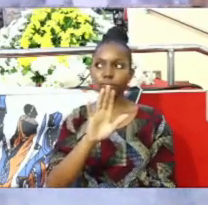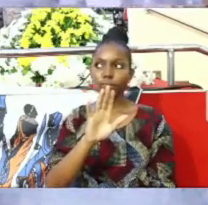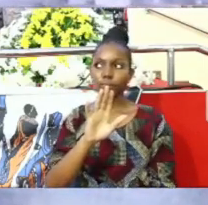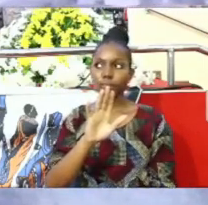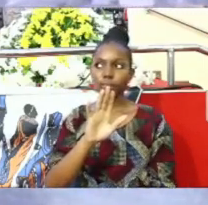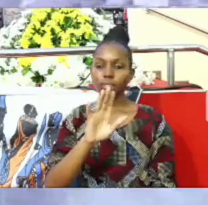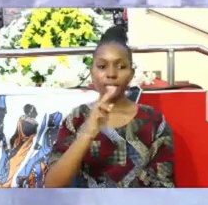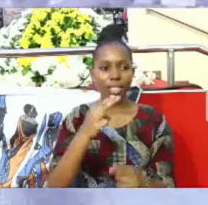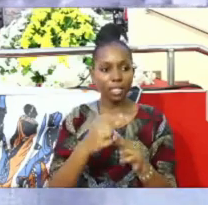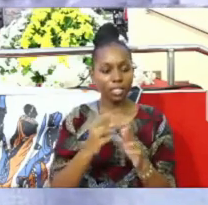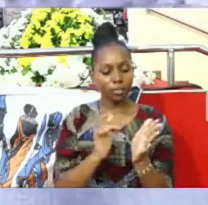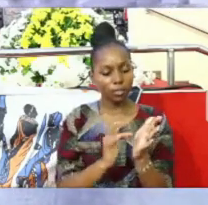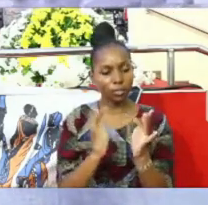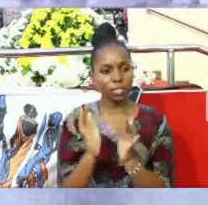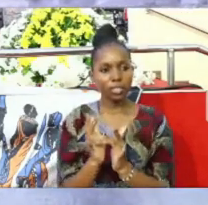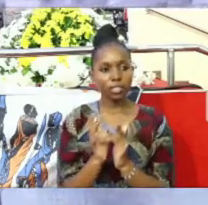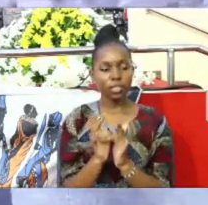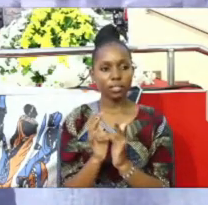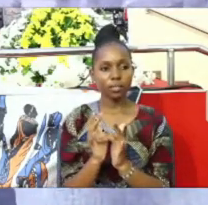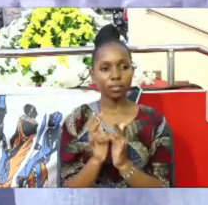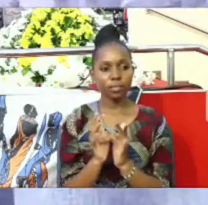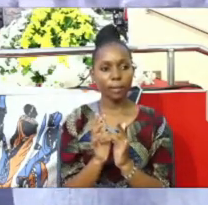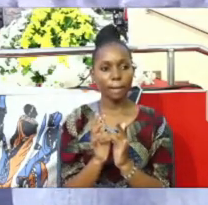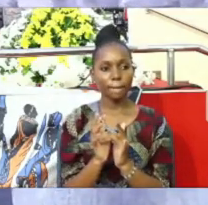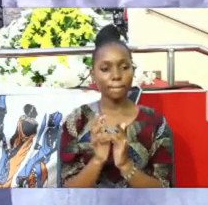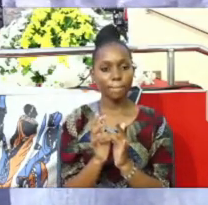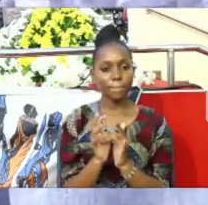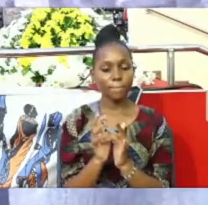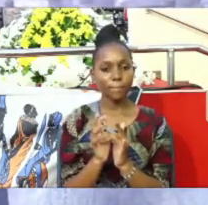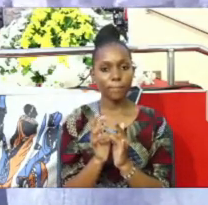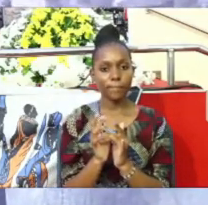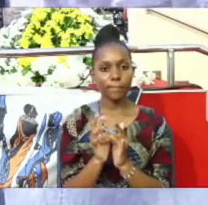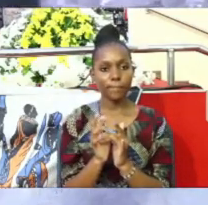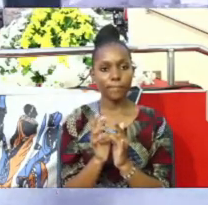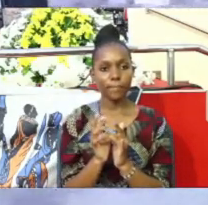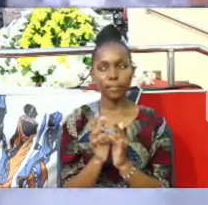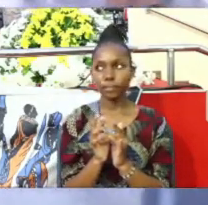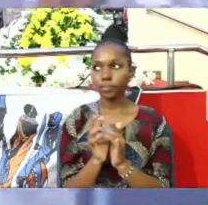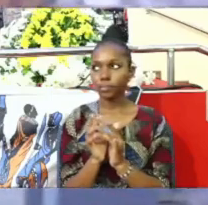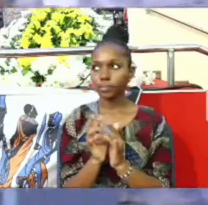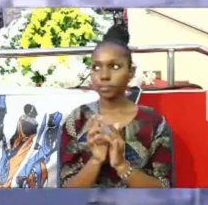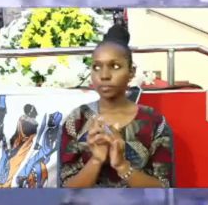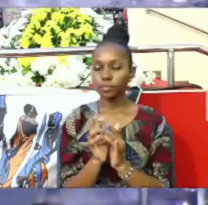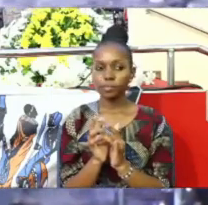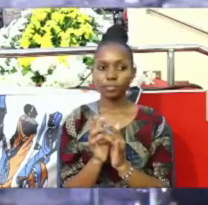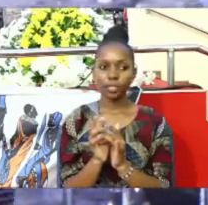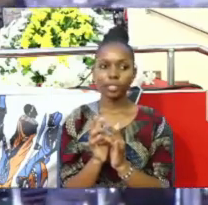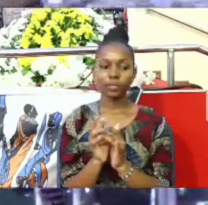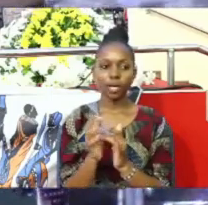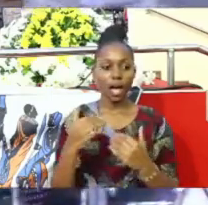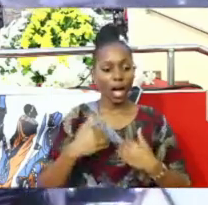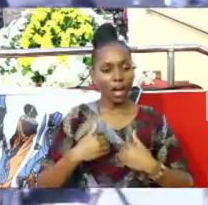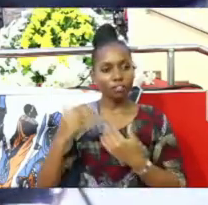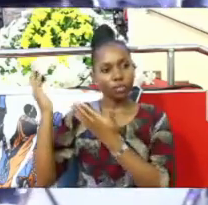name of Jesus. Ita vitu vile ambavyo ambavyo havikai kuwa vichi. Call your hopes. Ukaite tumaini yako. Hallelujah.